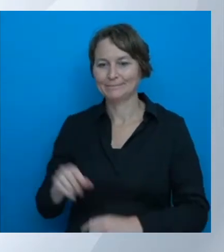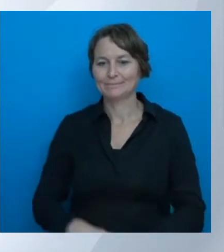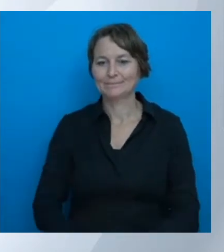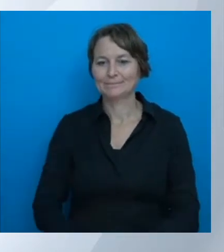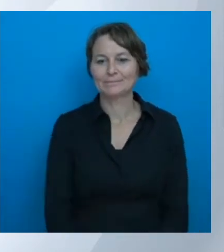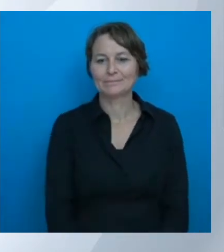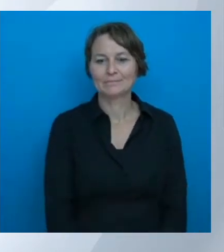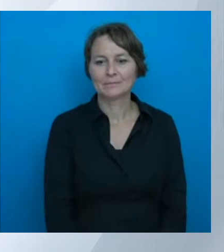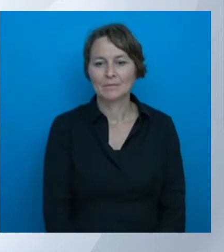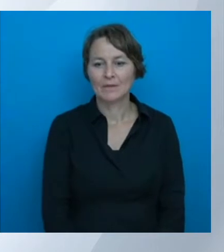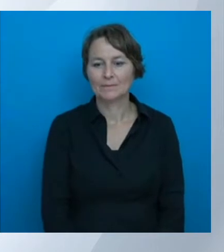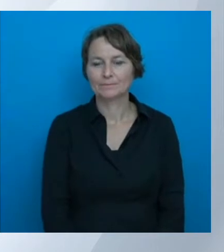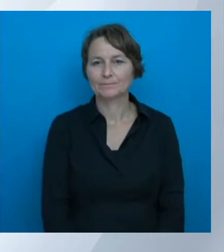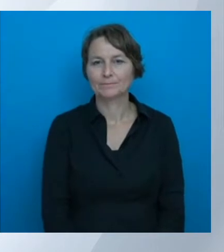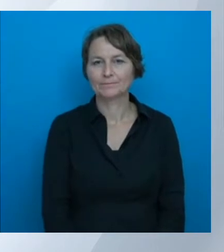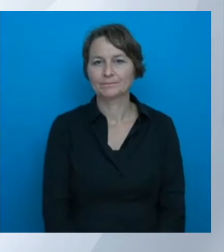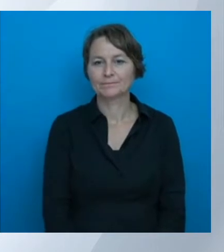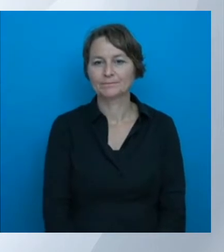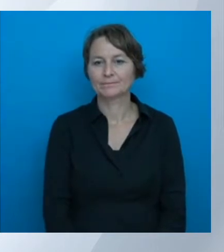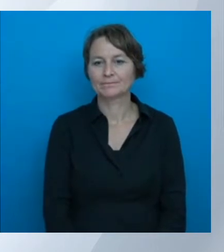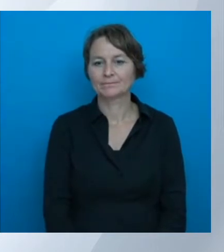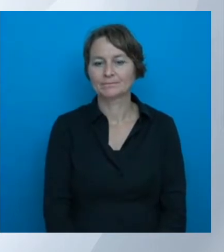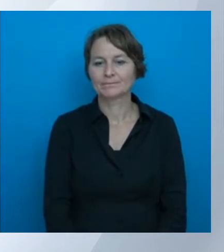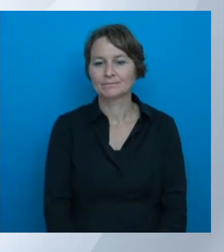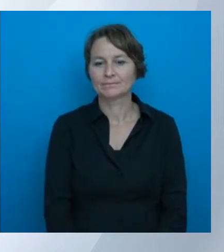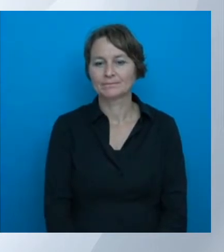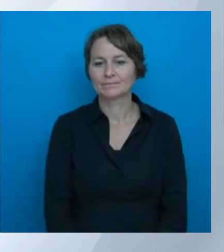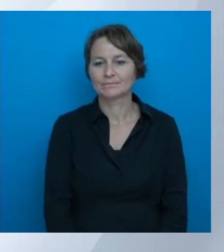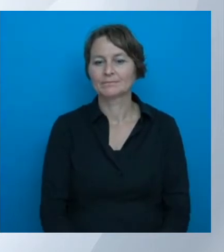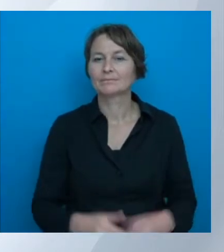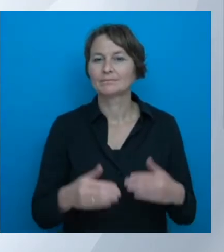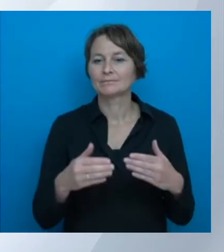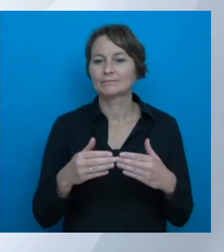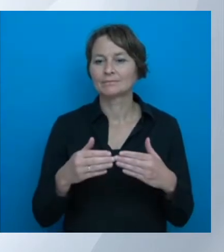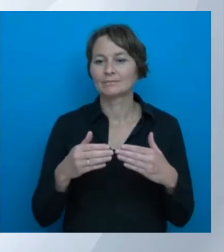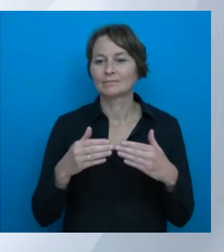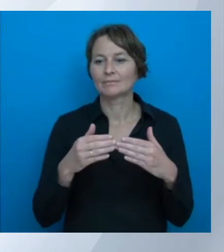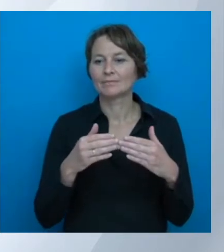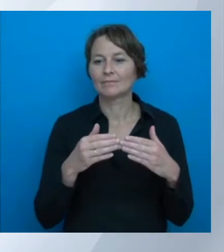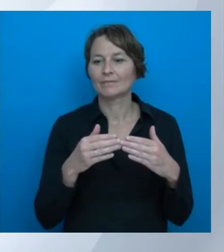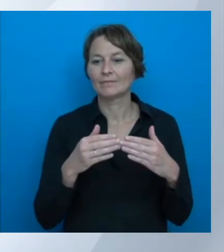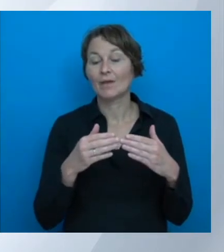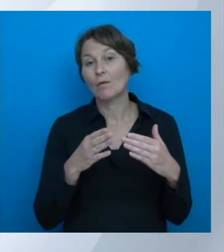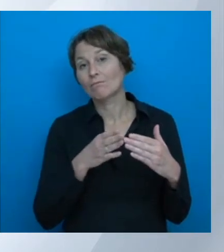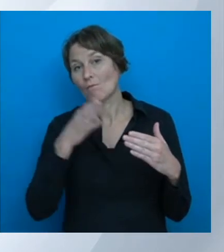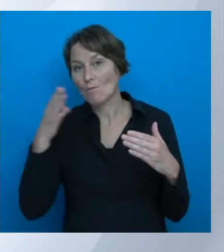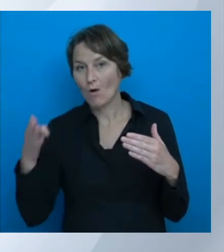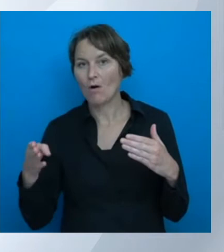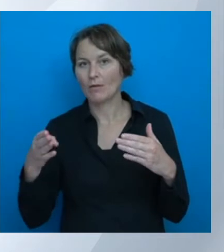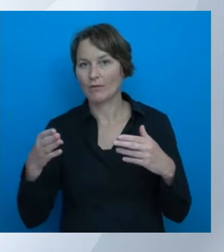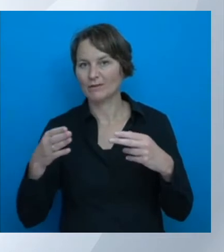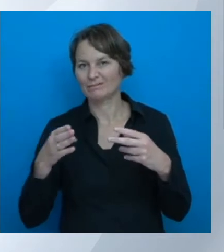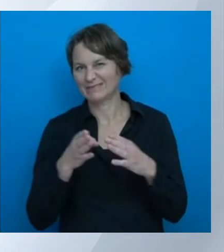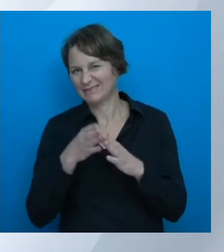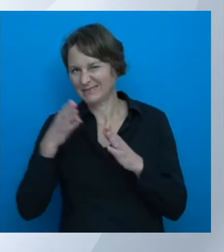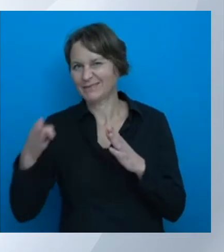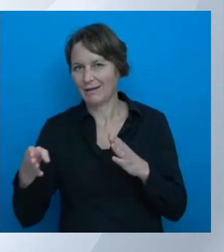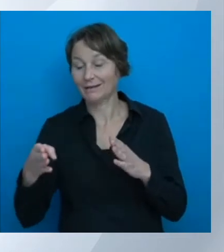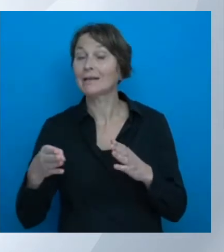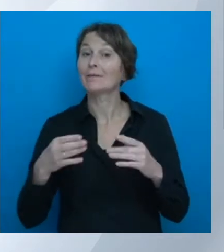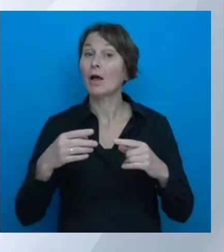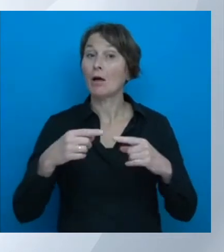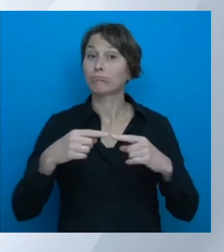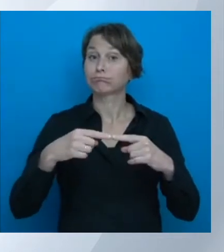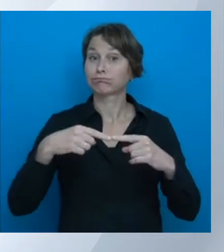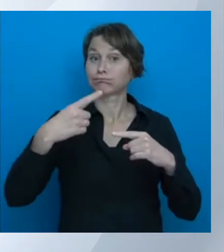Now let me show you how. So now I switched to this sidecar. Now my application is up and running.